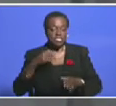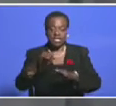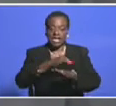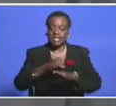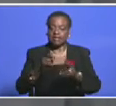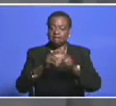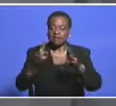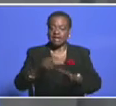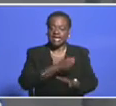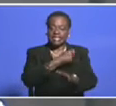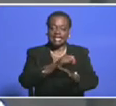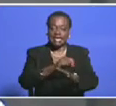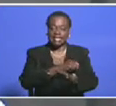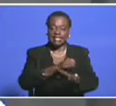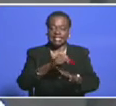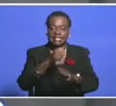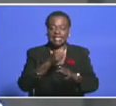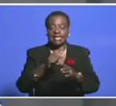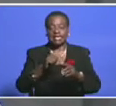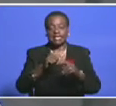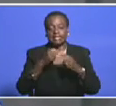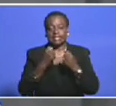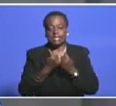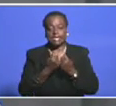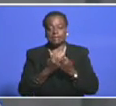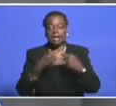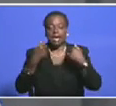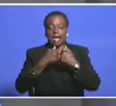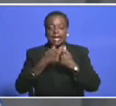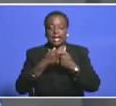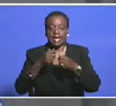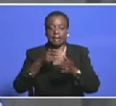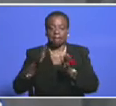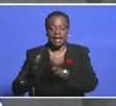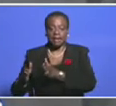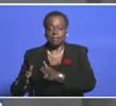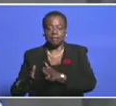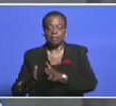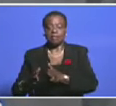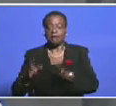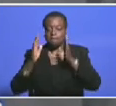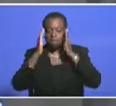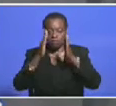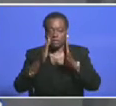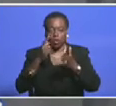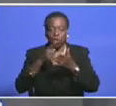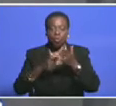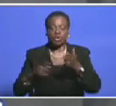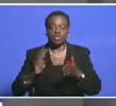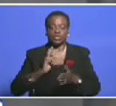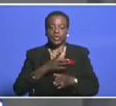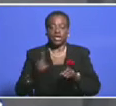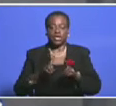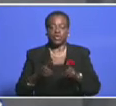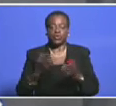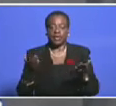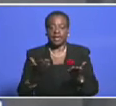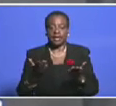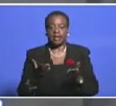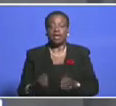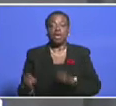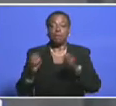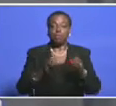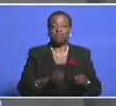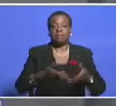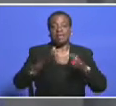team. Our game plan is definitely to focus on what we do well. We're going to be a very fast team. We're going to trap, move the basketball a